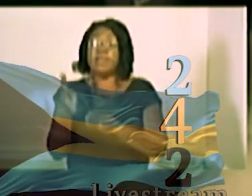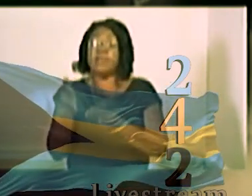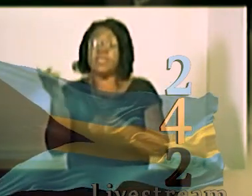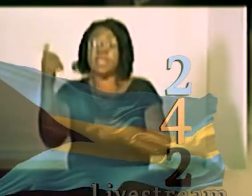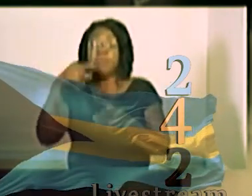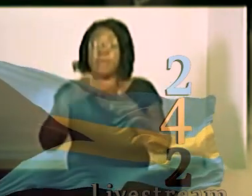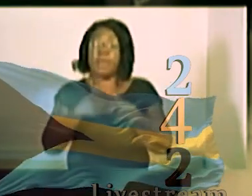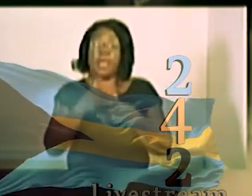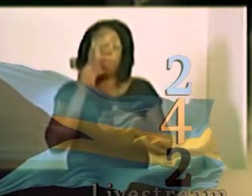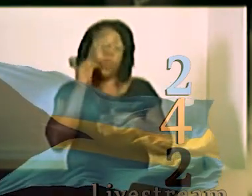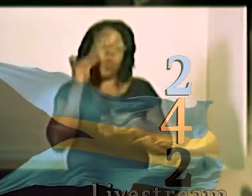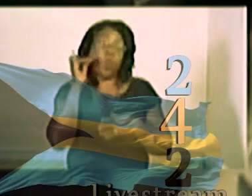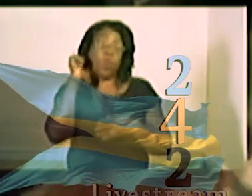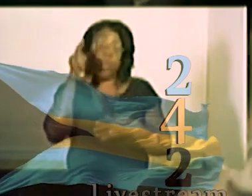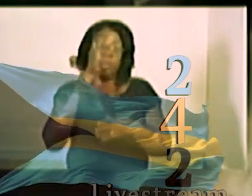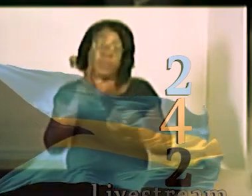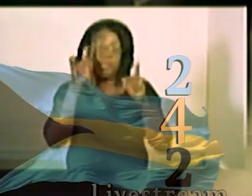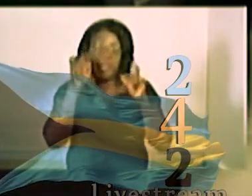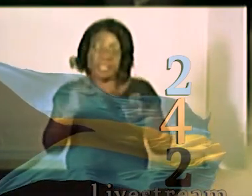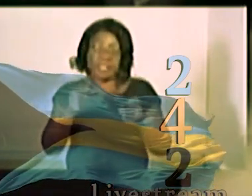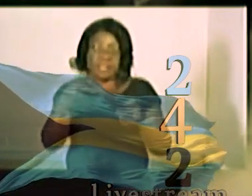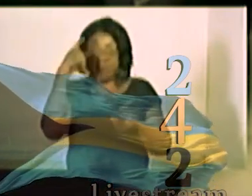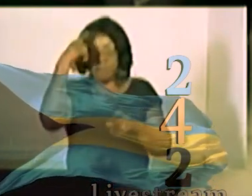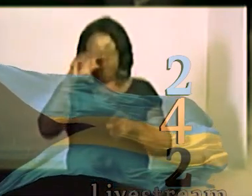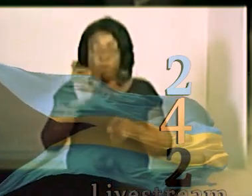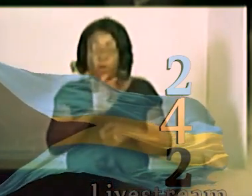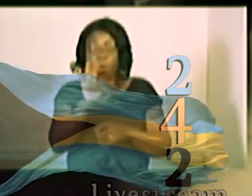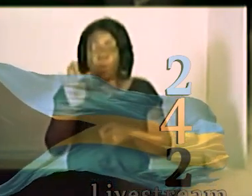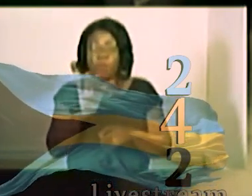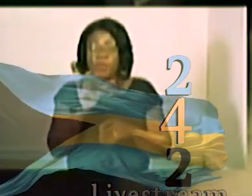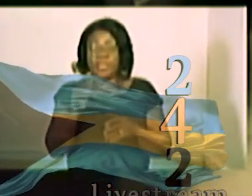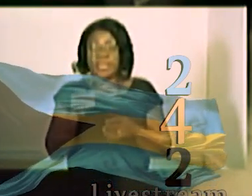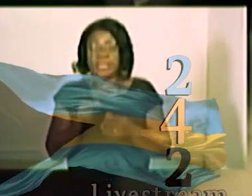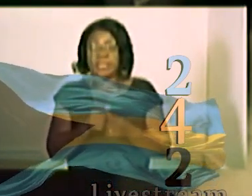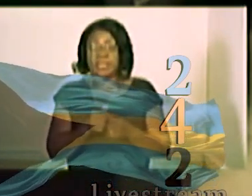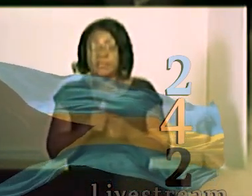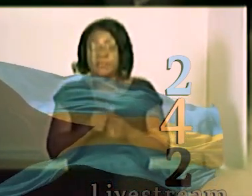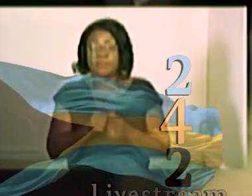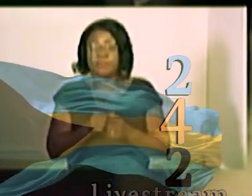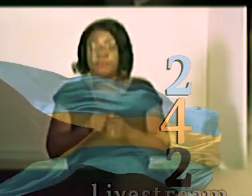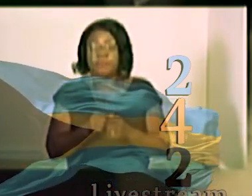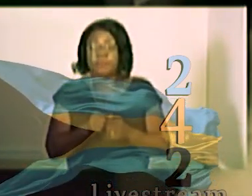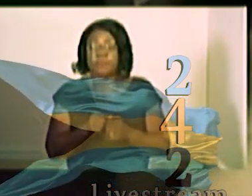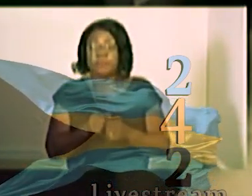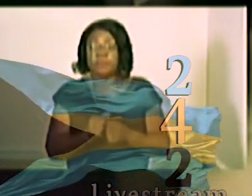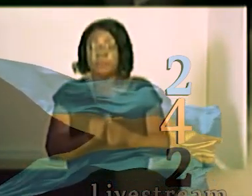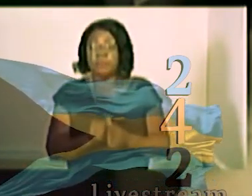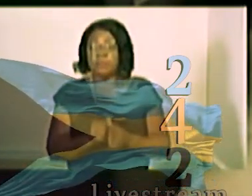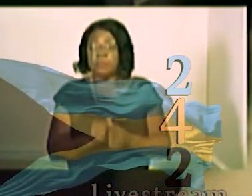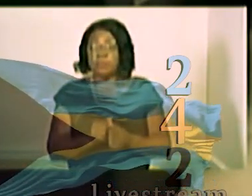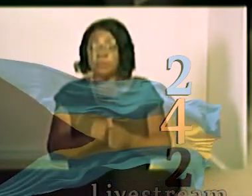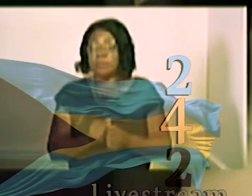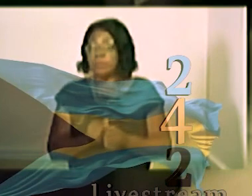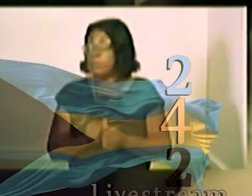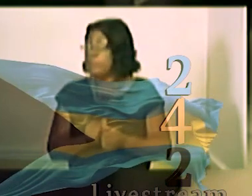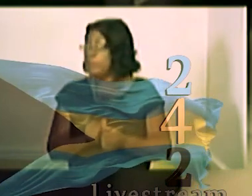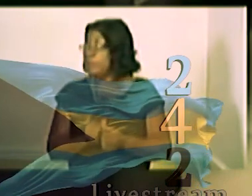COVID-19 now that they're no longer required to go into facilities upon arrival to the Bahamas?